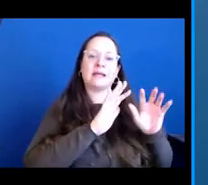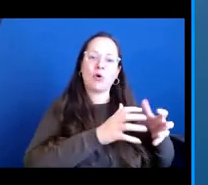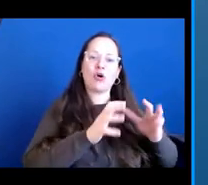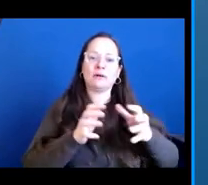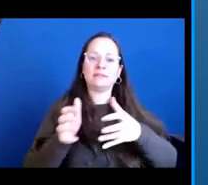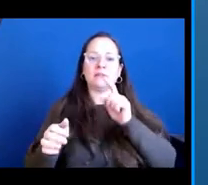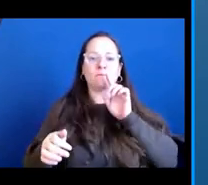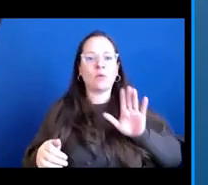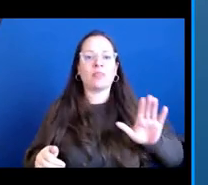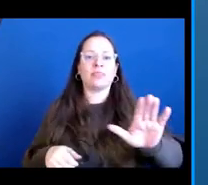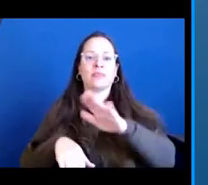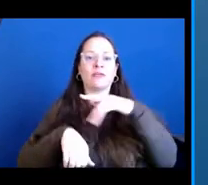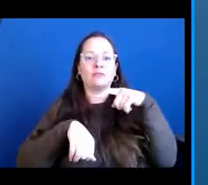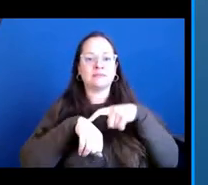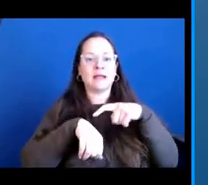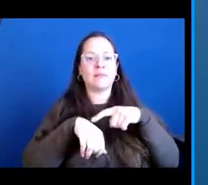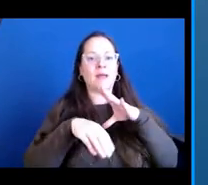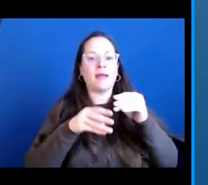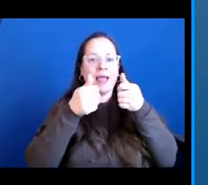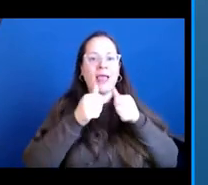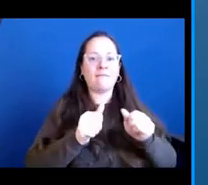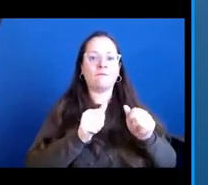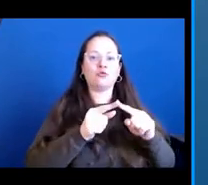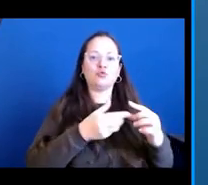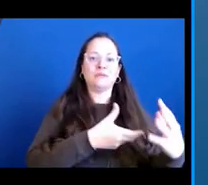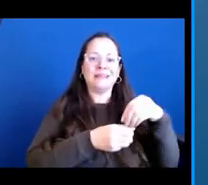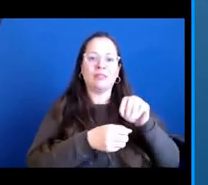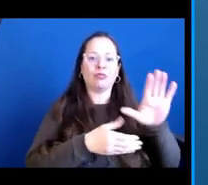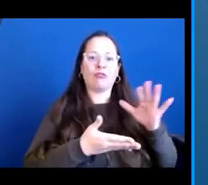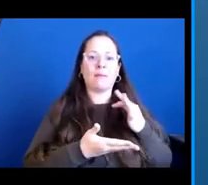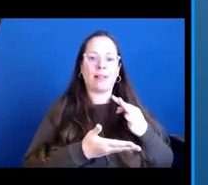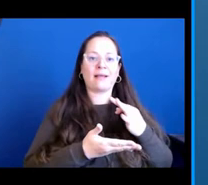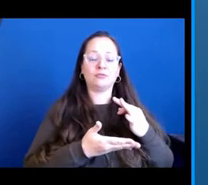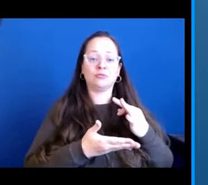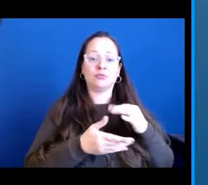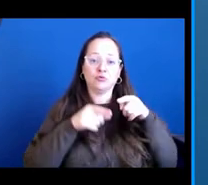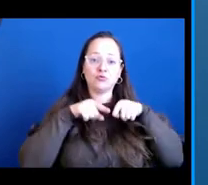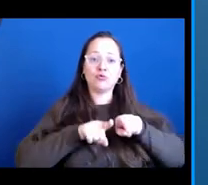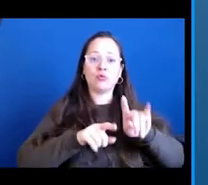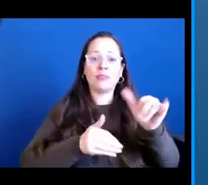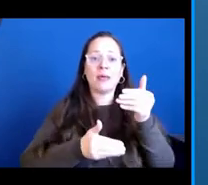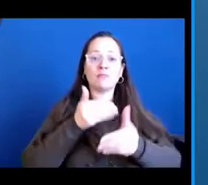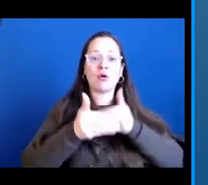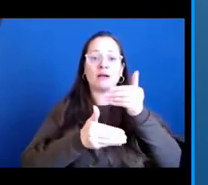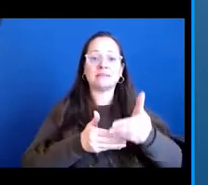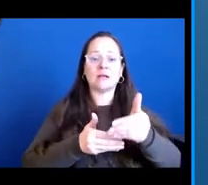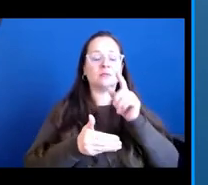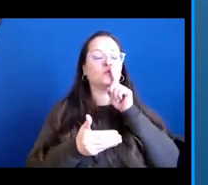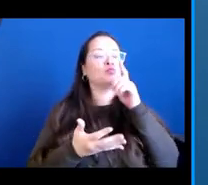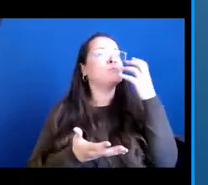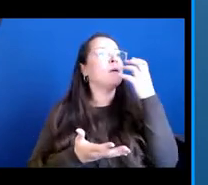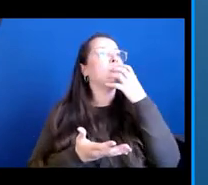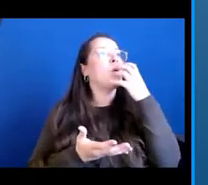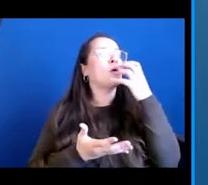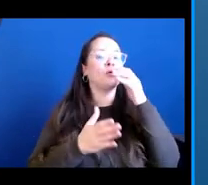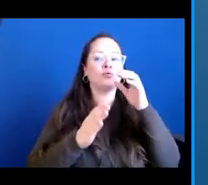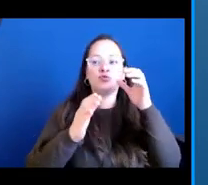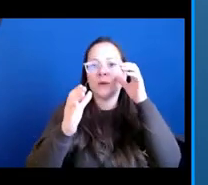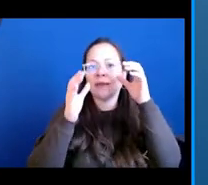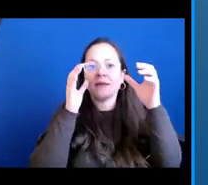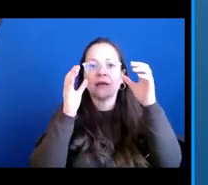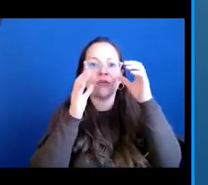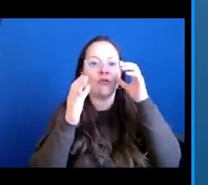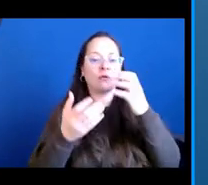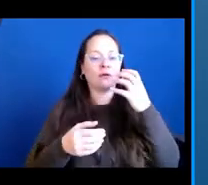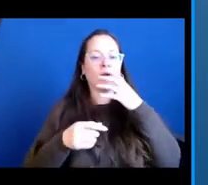and effort they poured into their applications during this process it was truly remarkable to hear just how diverse